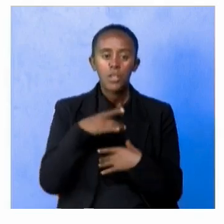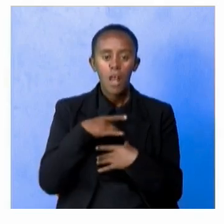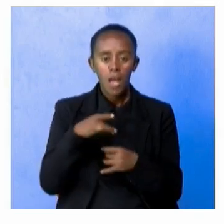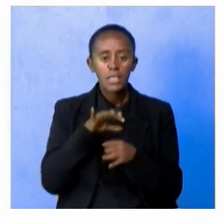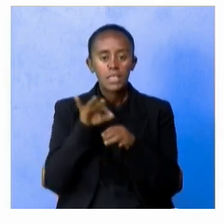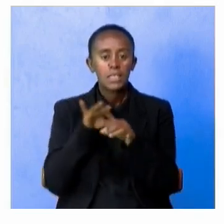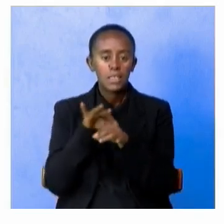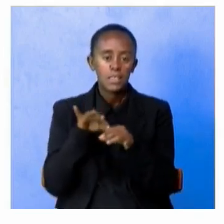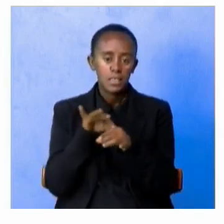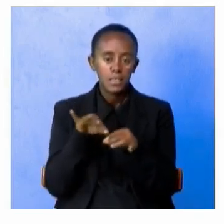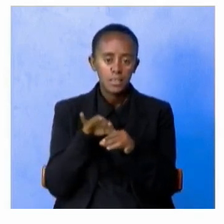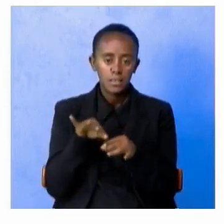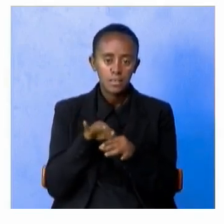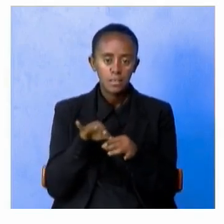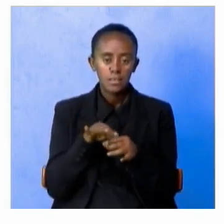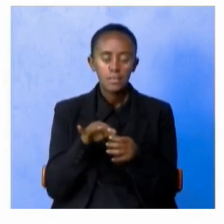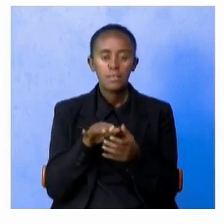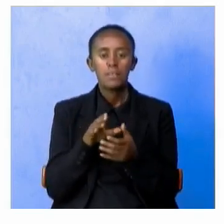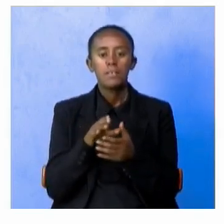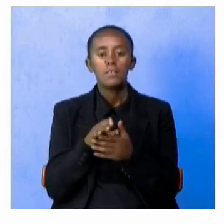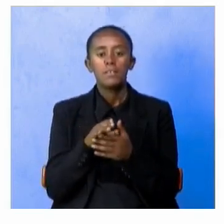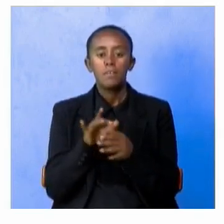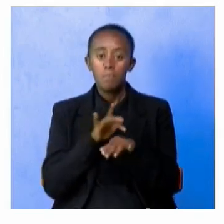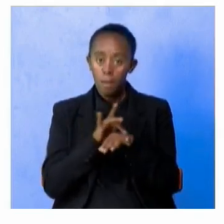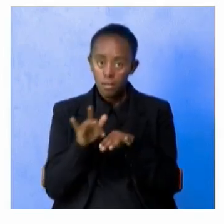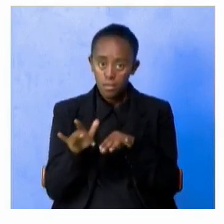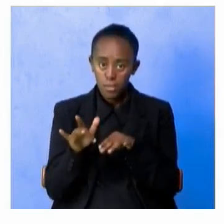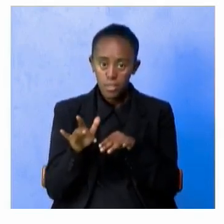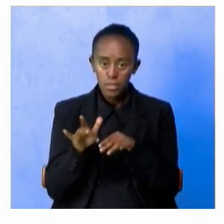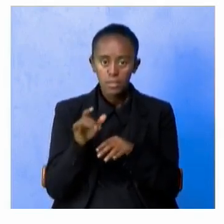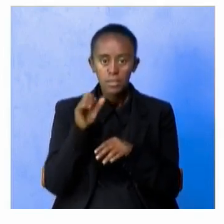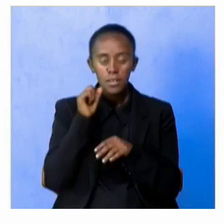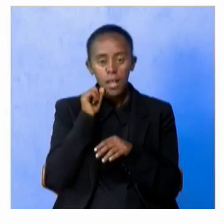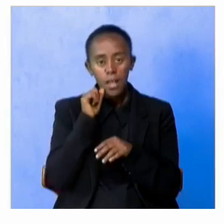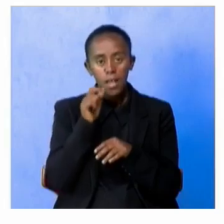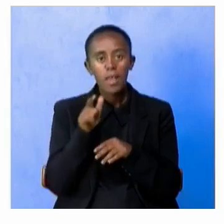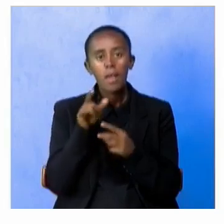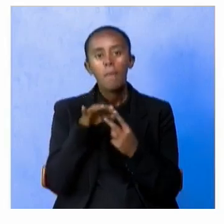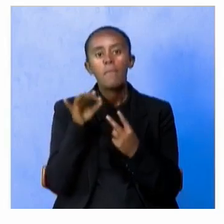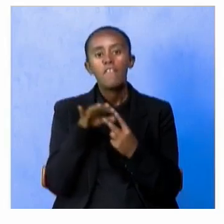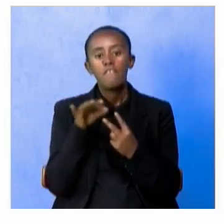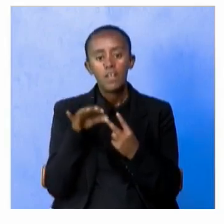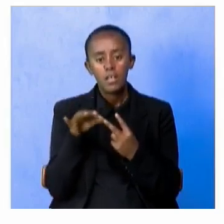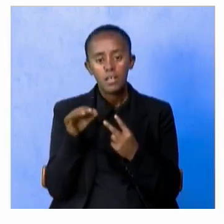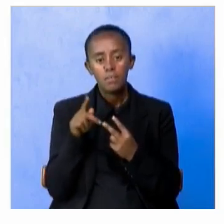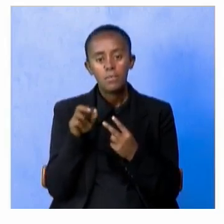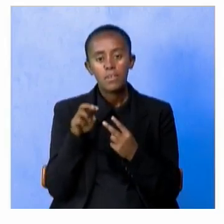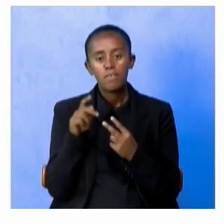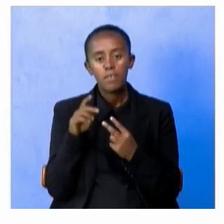tea, blank space. He prefers